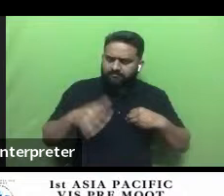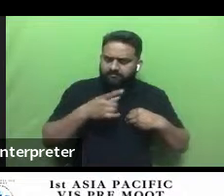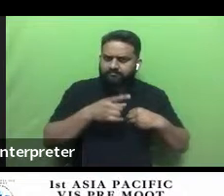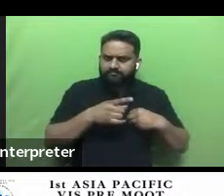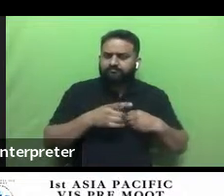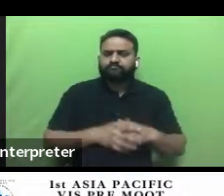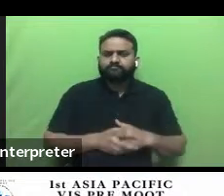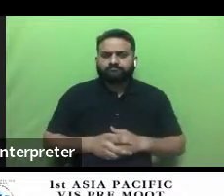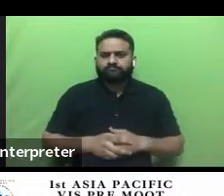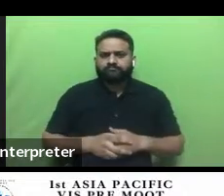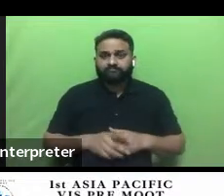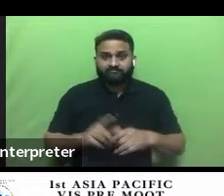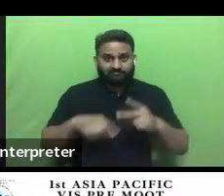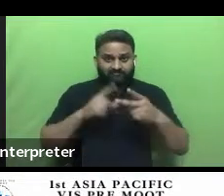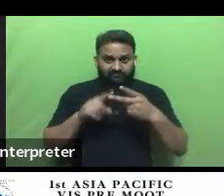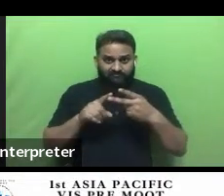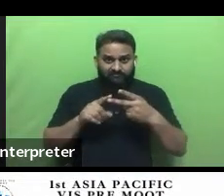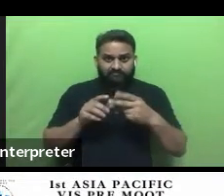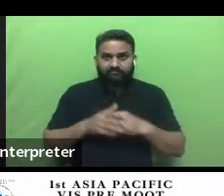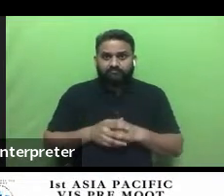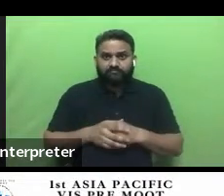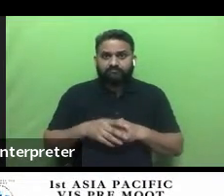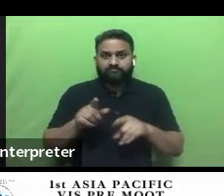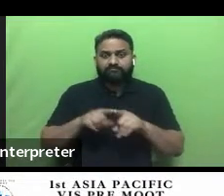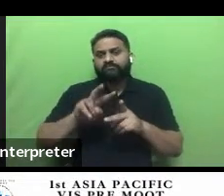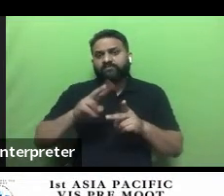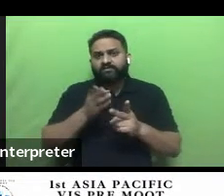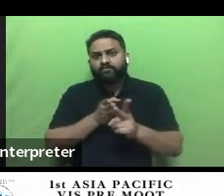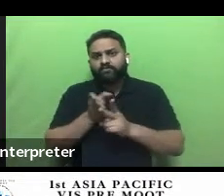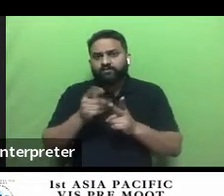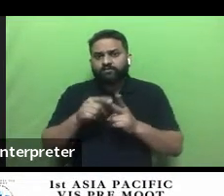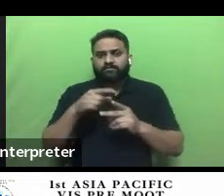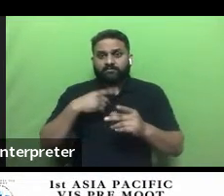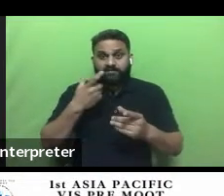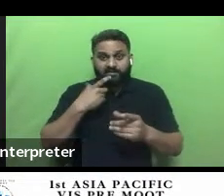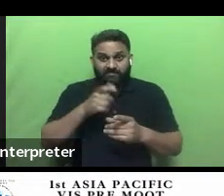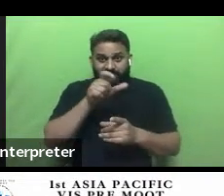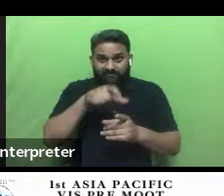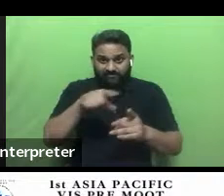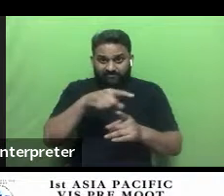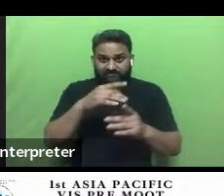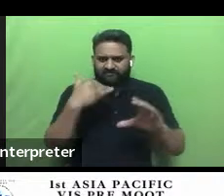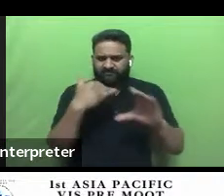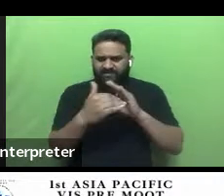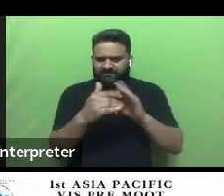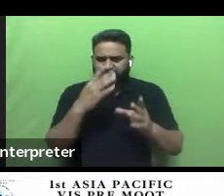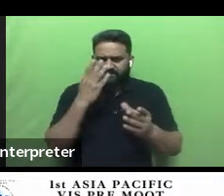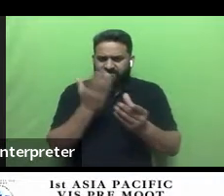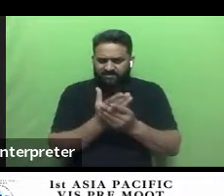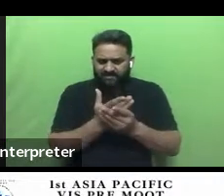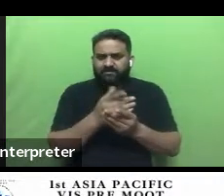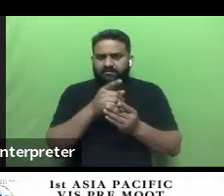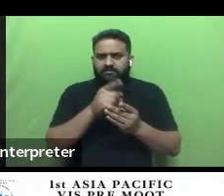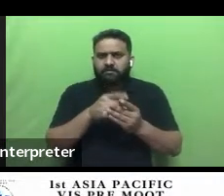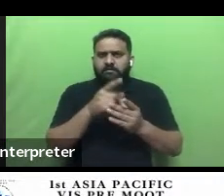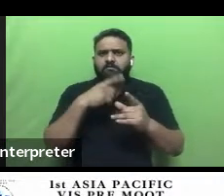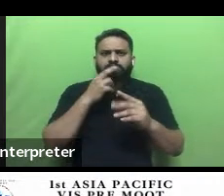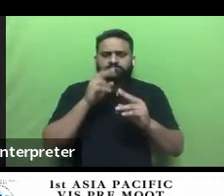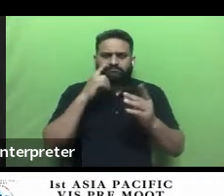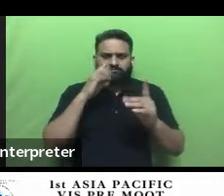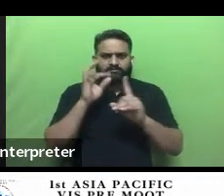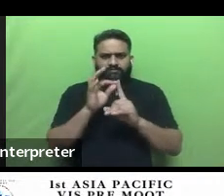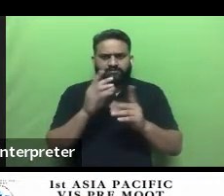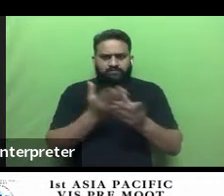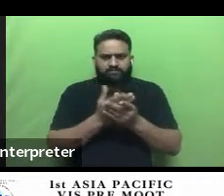April. And secondly, in the alternative, we submit that the claimant's email of the 9th of April could be construed as a counteroffer, and in